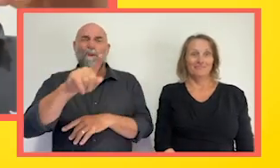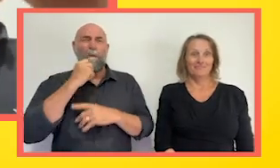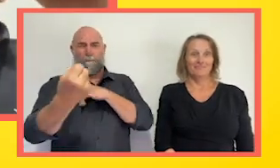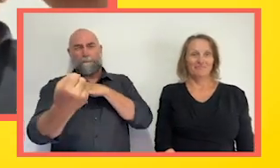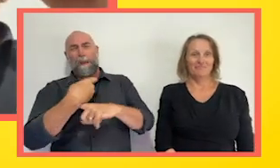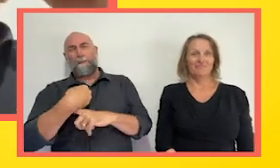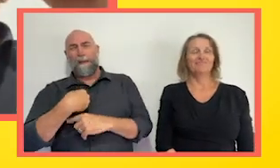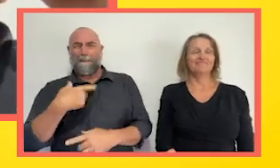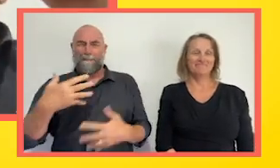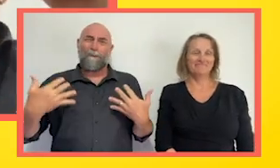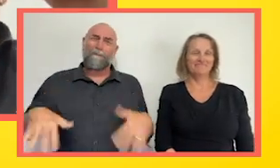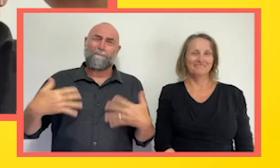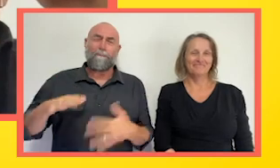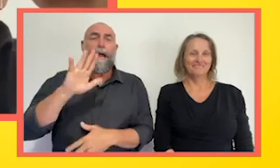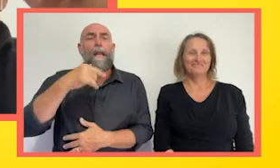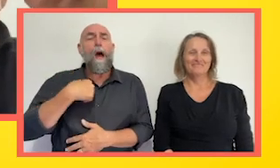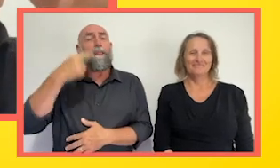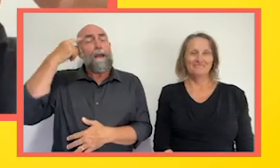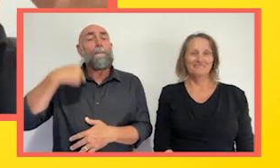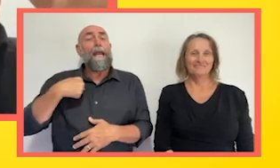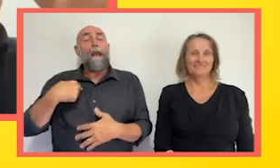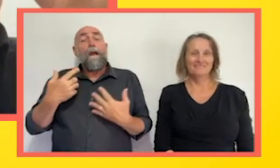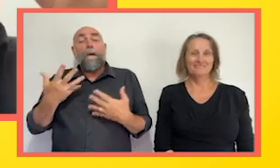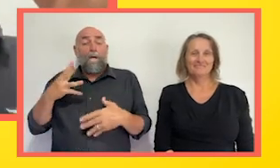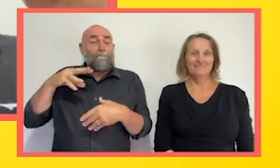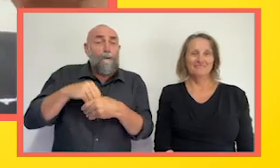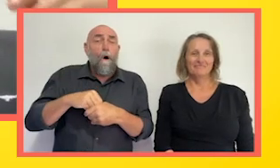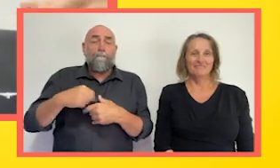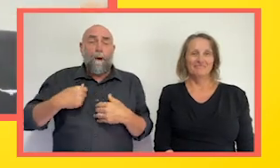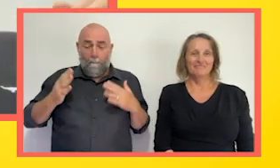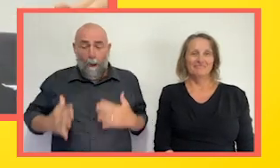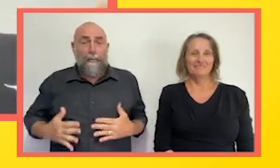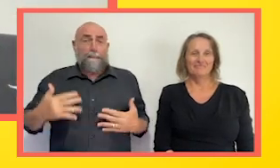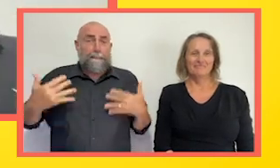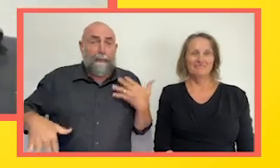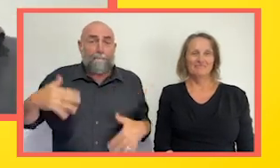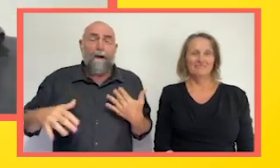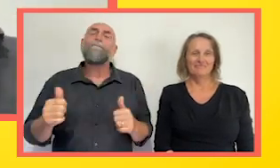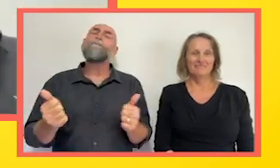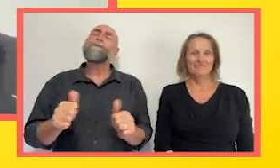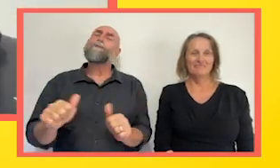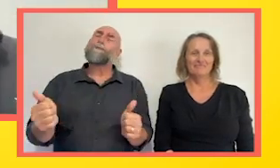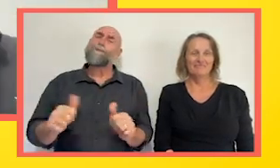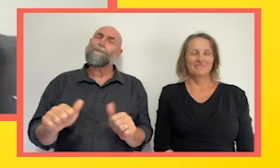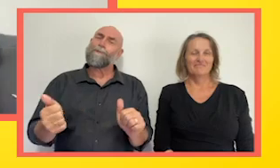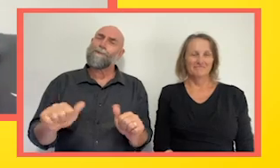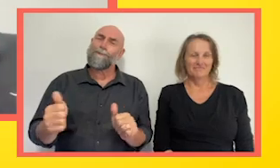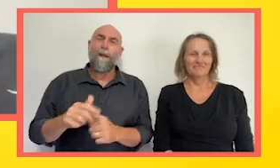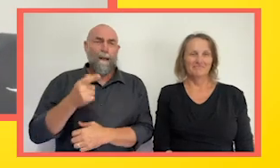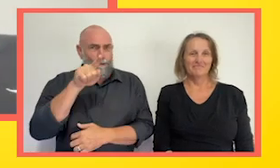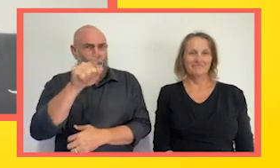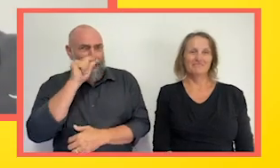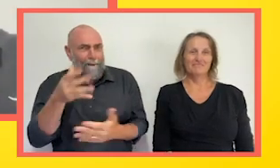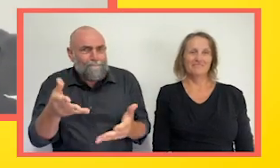me, and I think the days of me punishing myself is well and truly after. But I tell you what, you can do